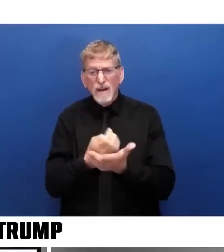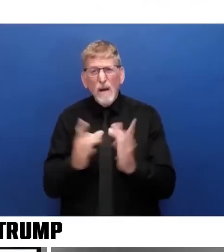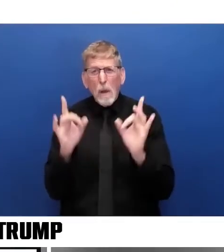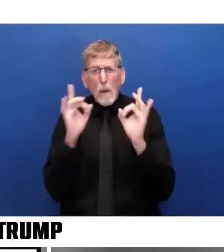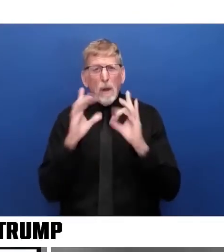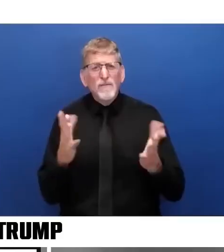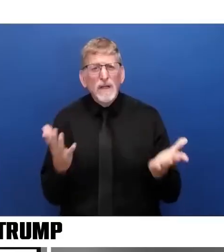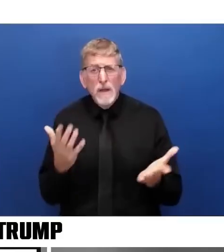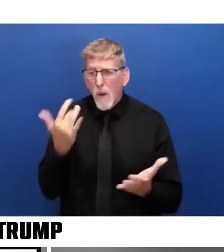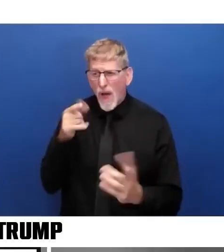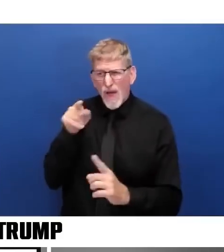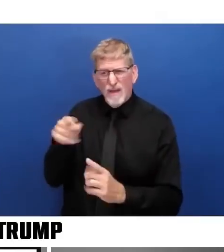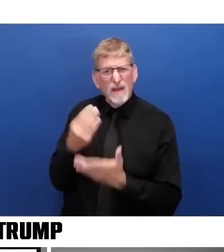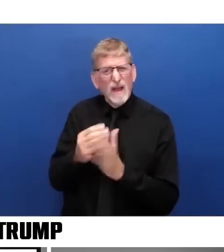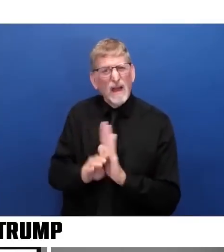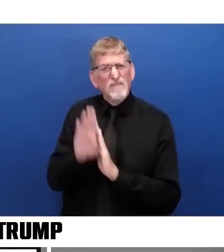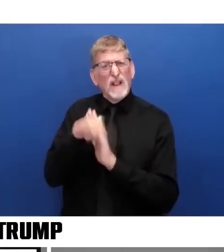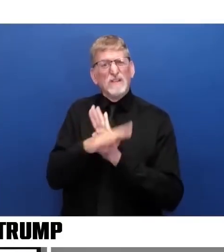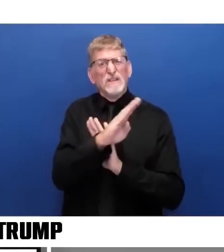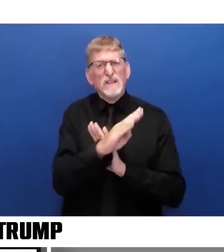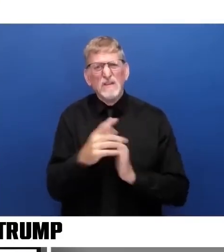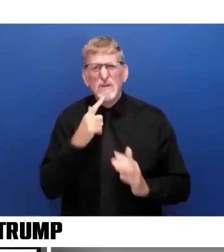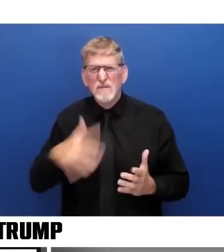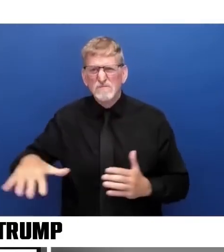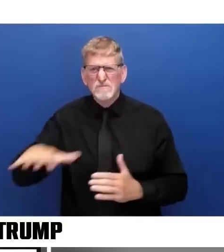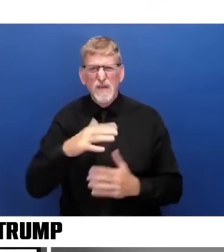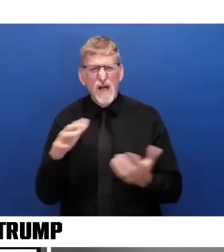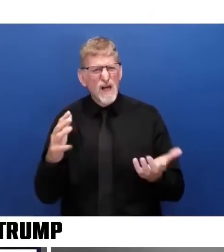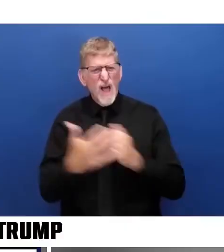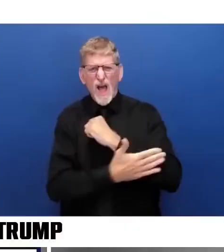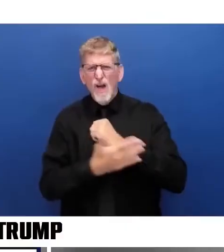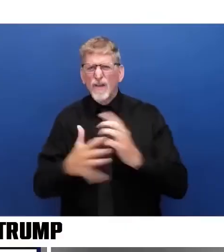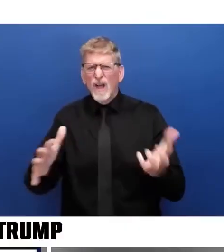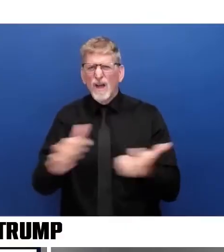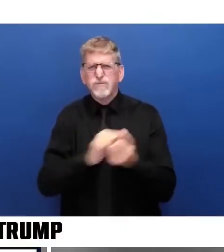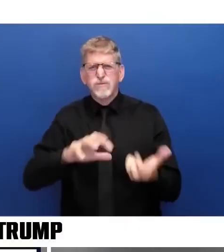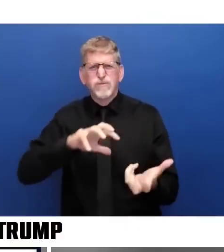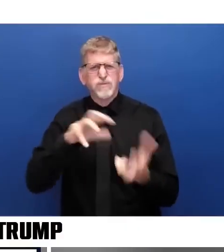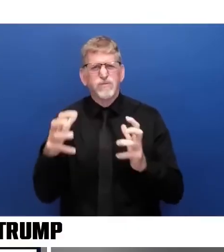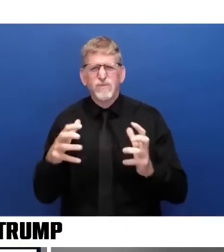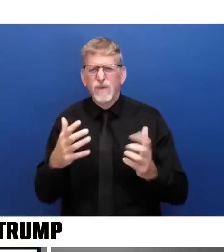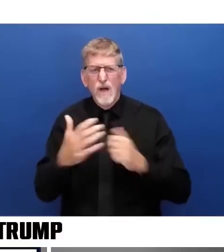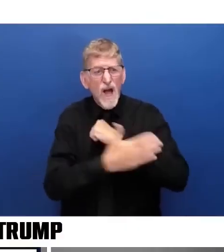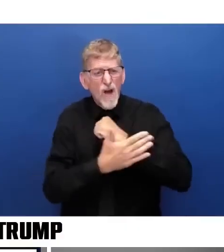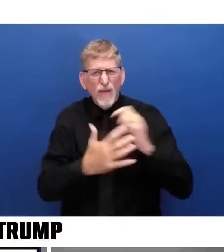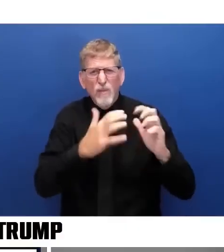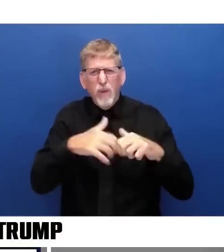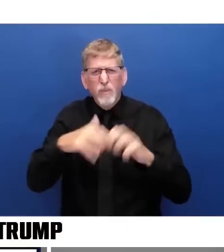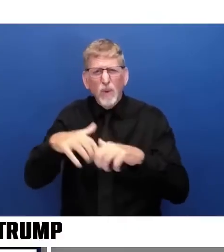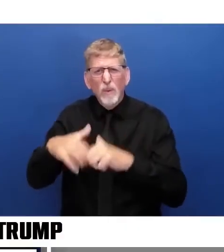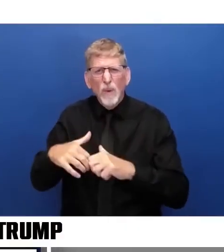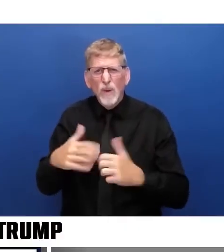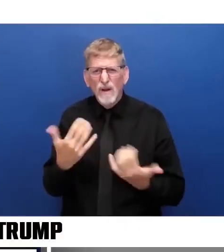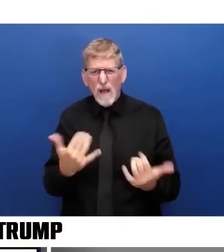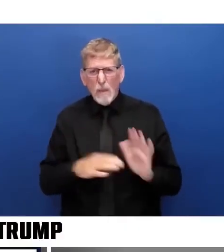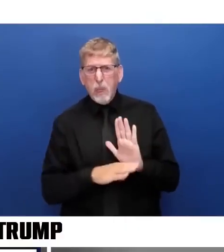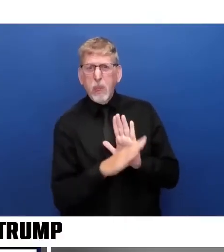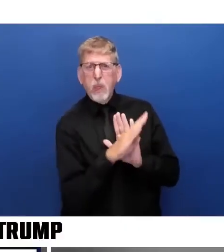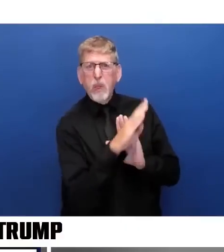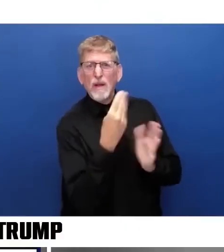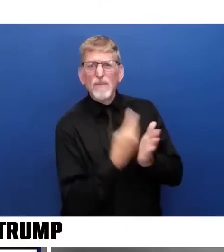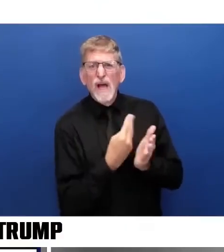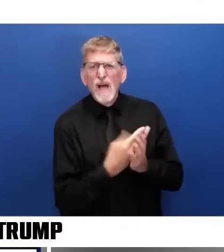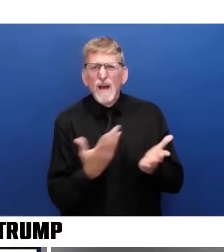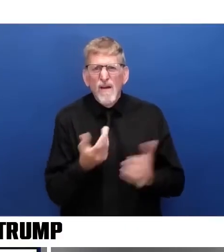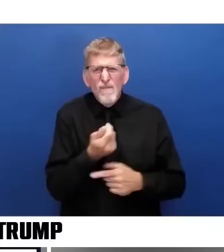as a country buster. It breaks up countries. We have inflation like very few people have ever seen before, probably the worst in our